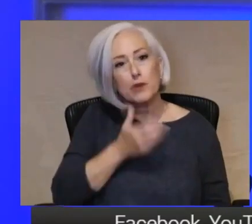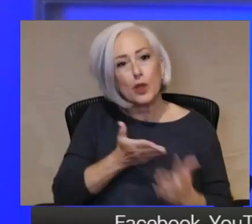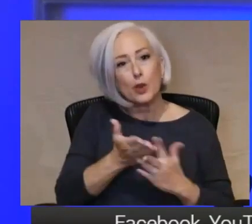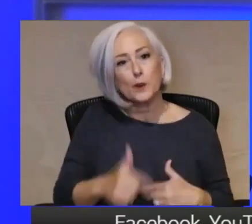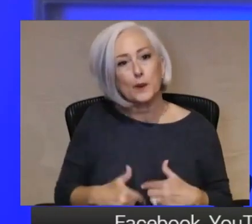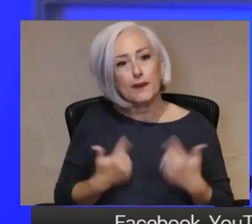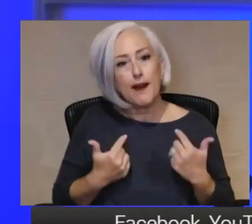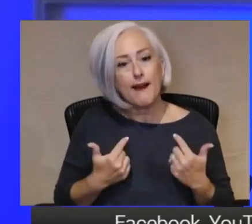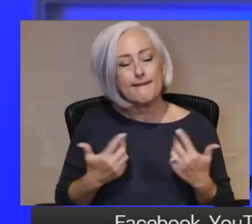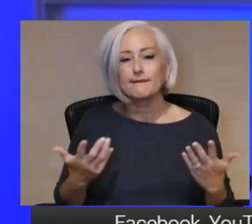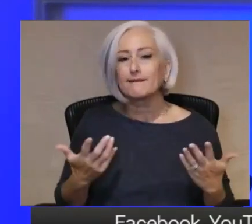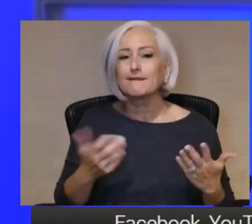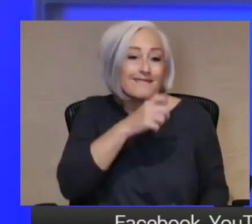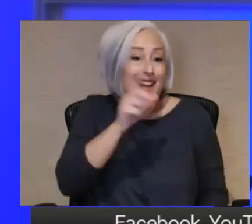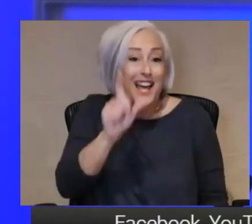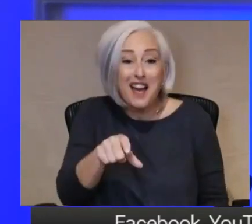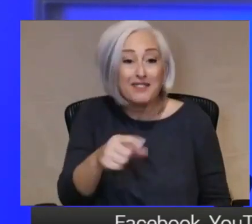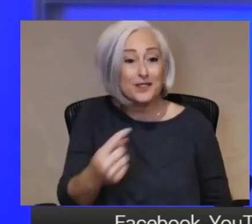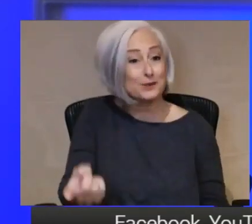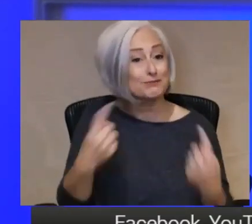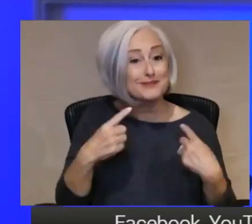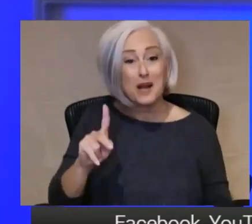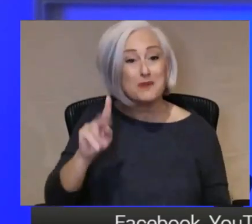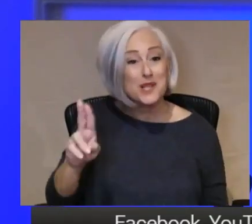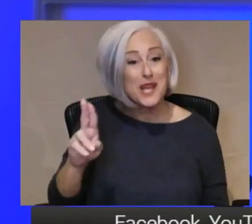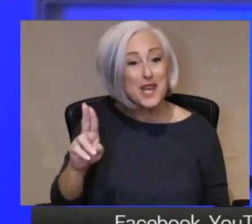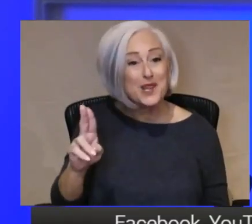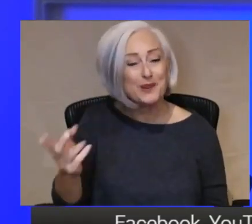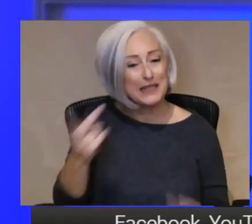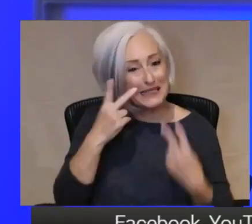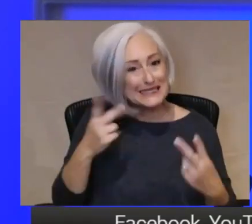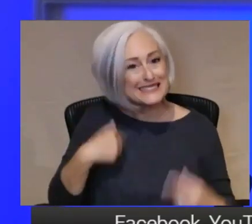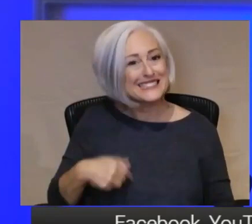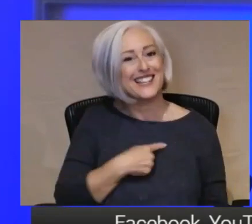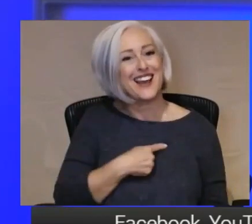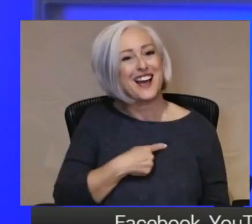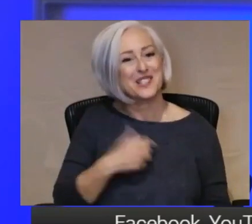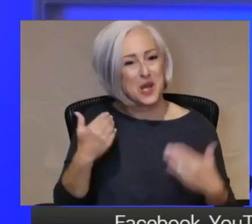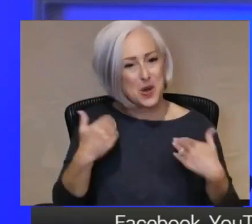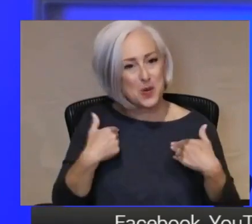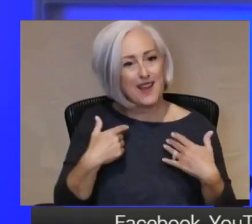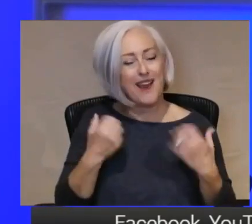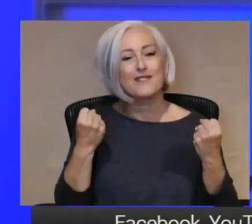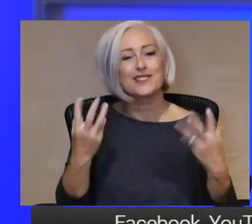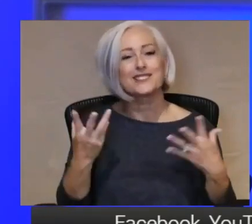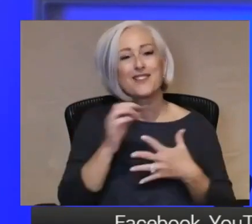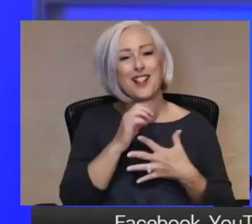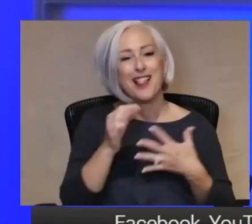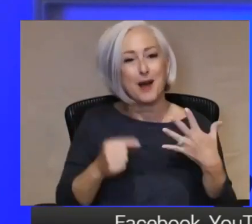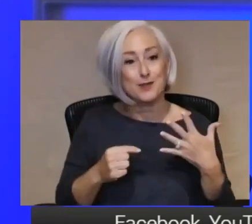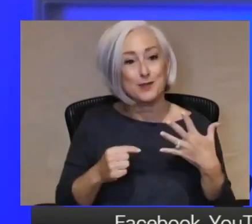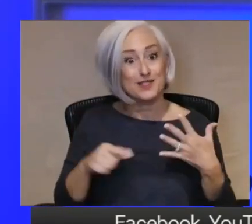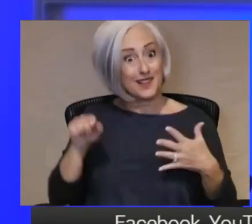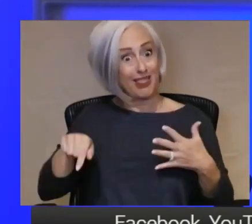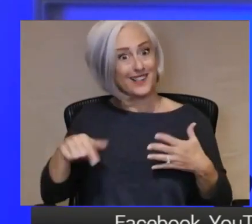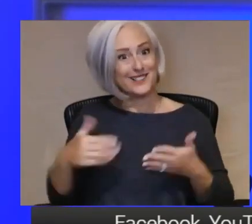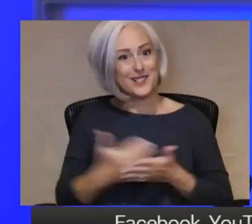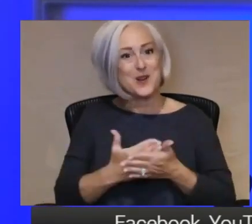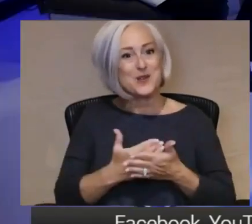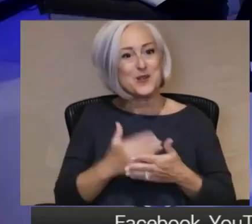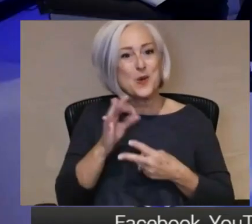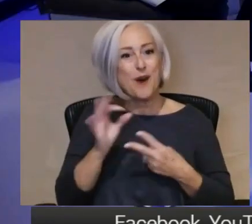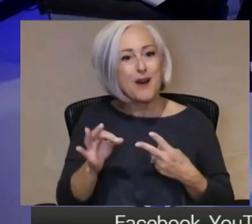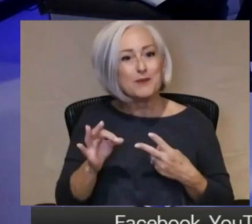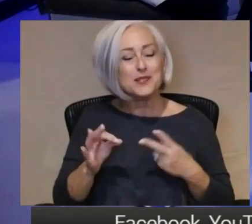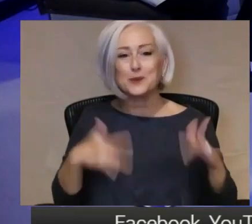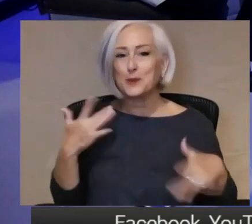come to KU, get seen, and there's other options. There's plenty of other options, and this one is a very exciting new option. That's approximately a really